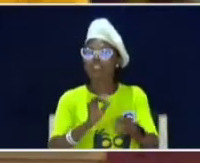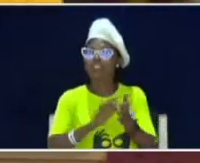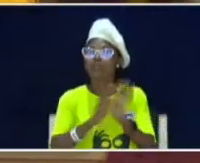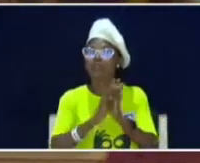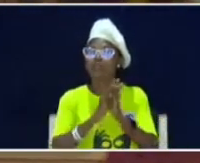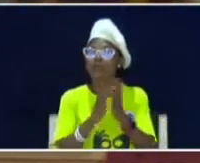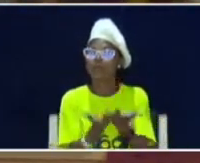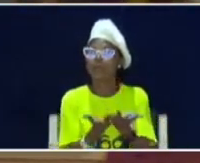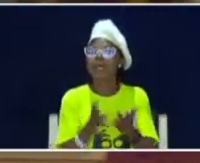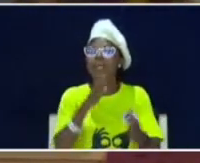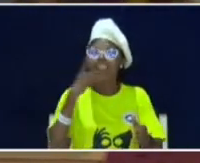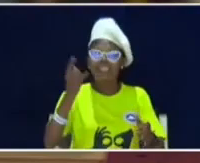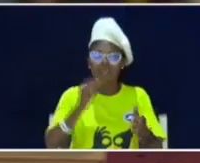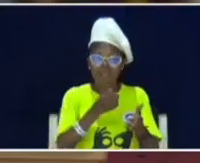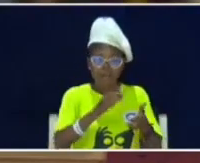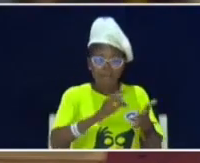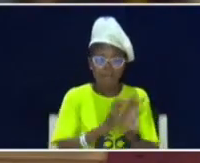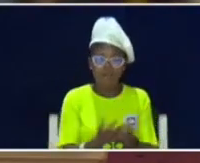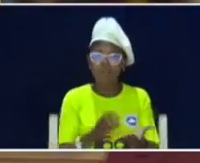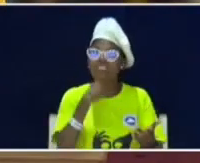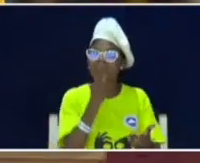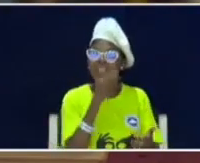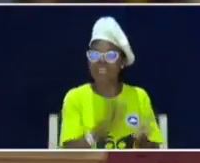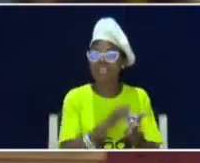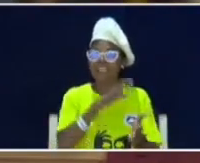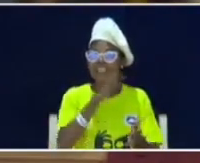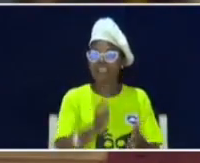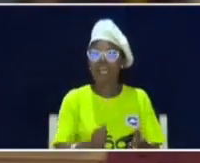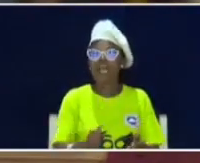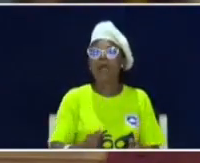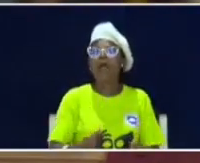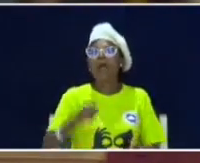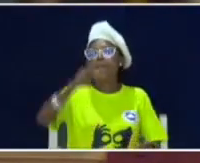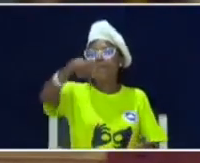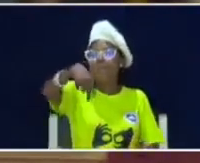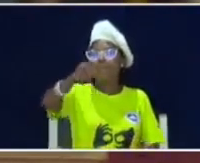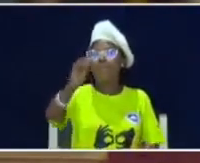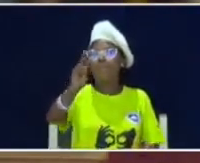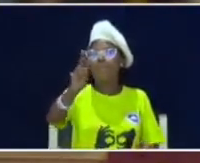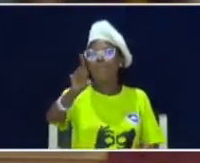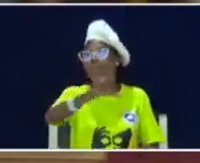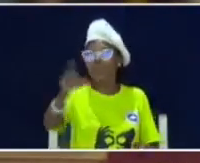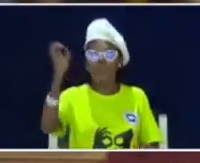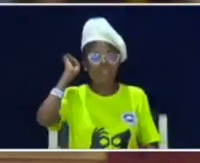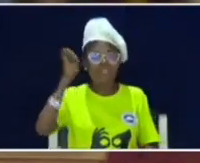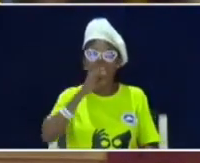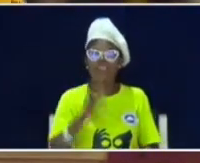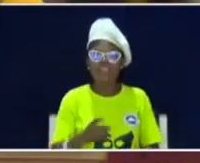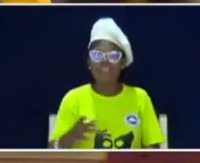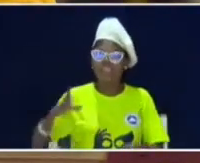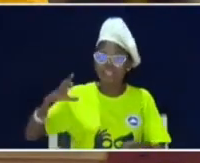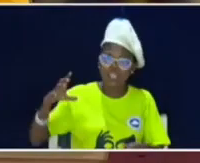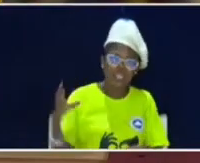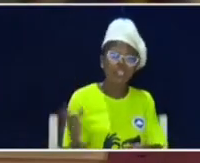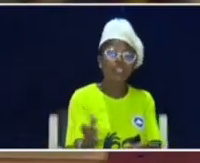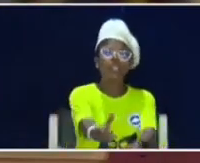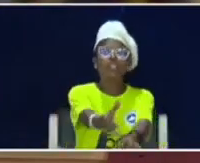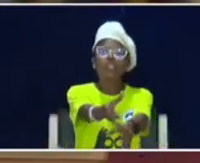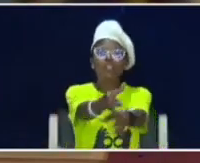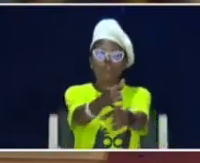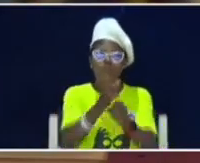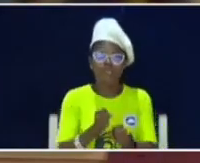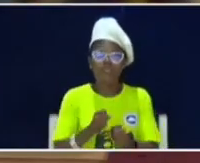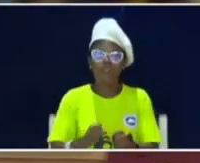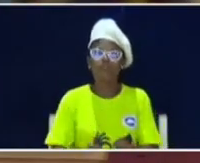them as giants. An example is Apostle Paul. So you got to know that he actually won many souls for Christ. And he